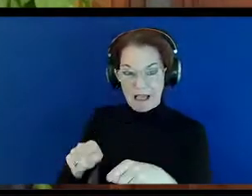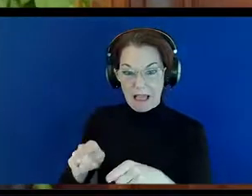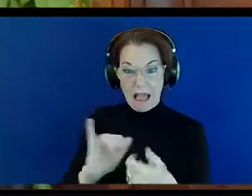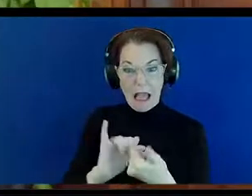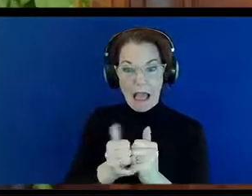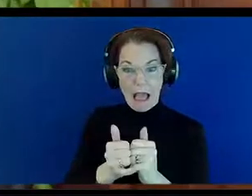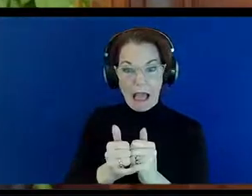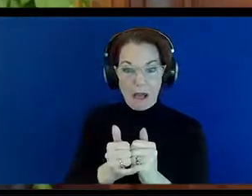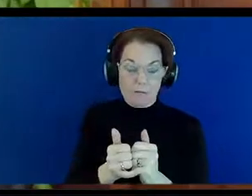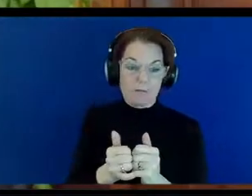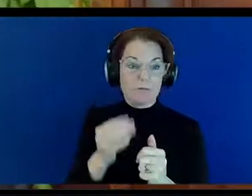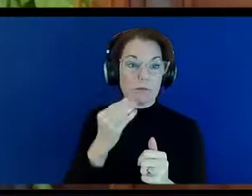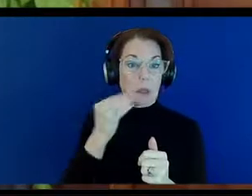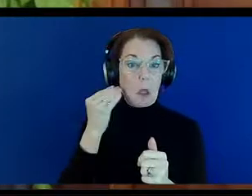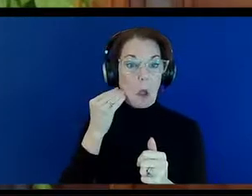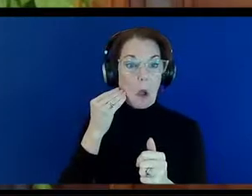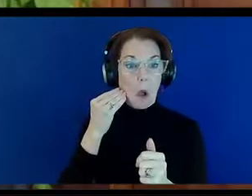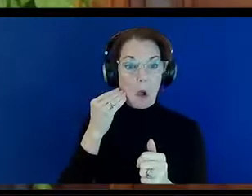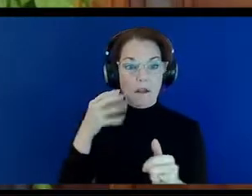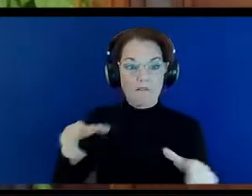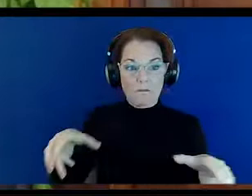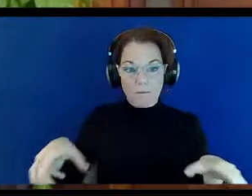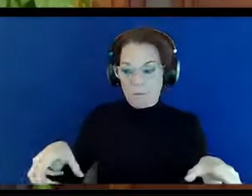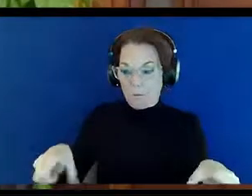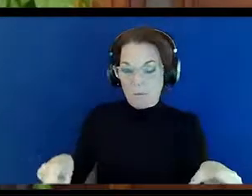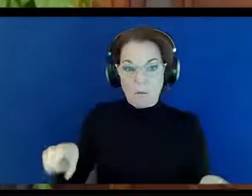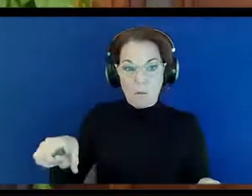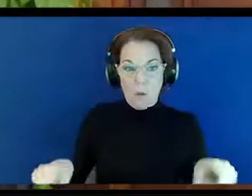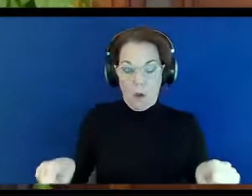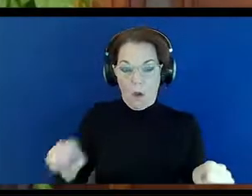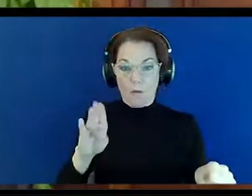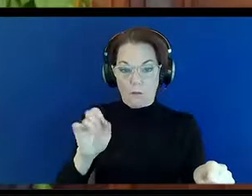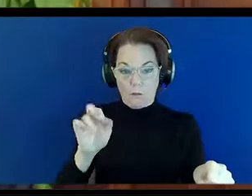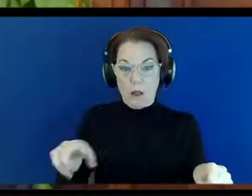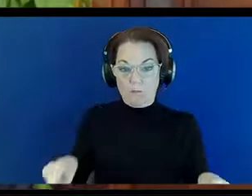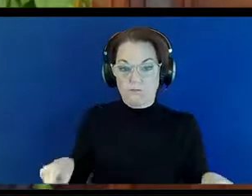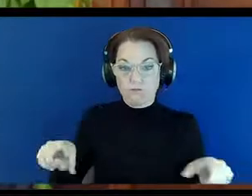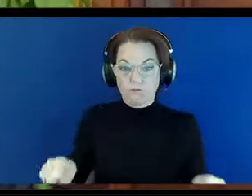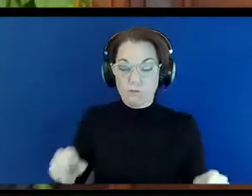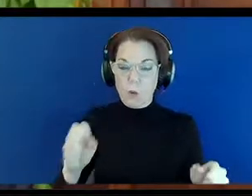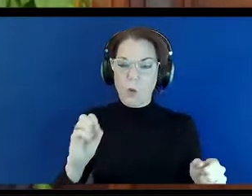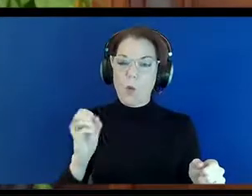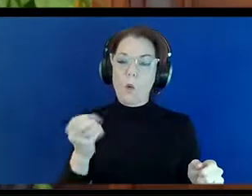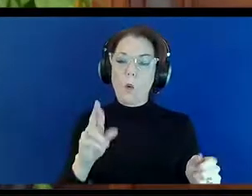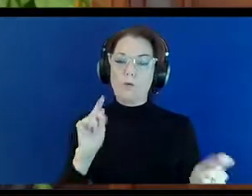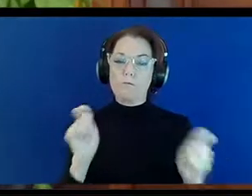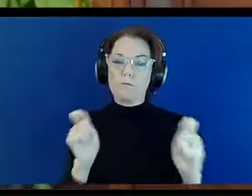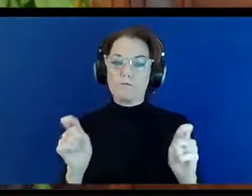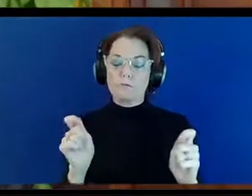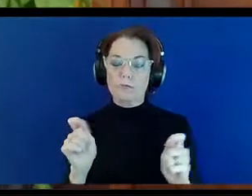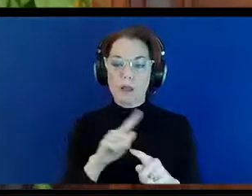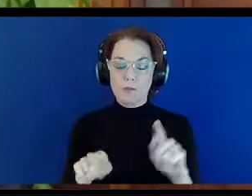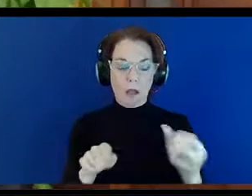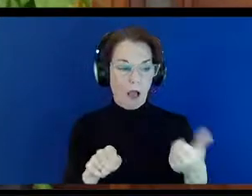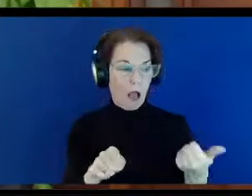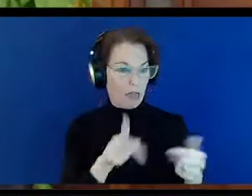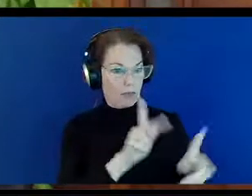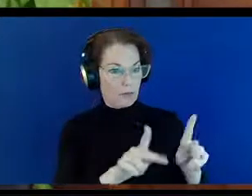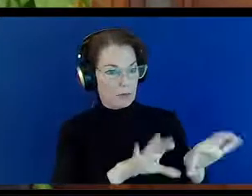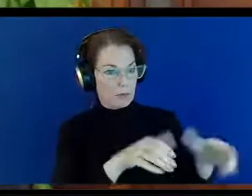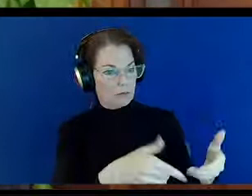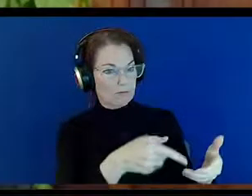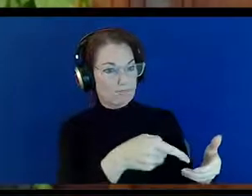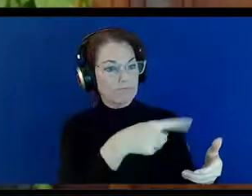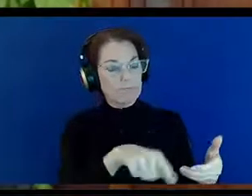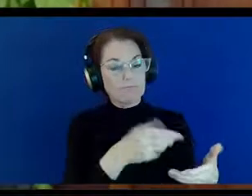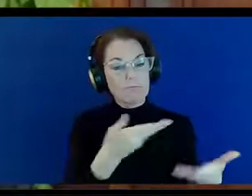in their home or making other modifications. But for others, it might be participating in, for